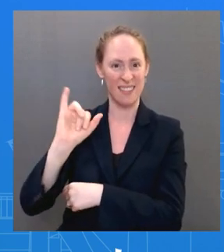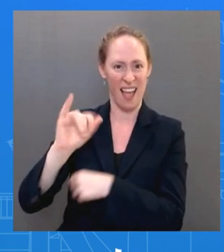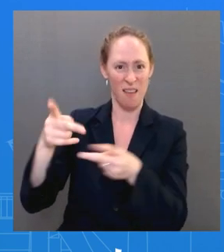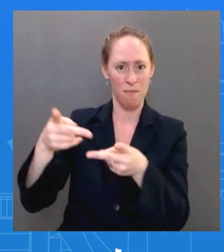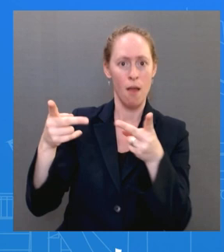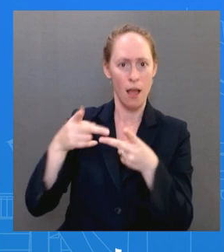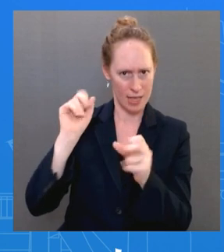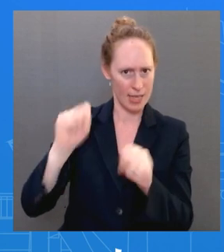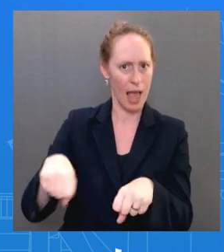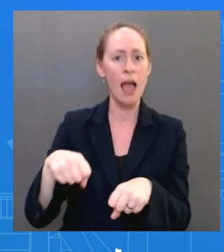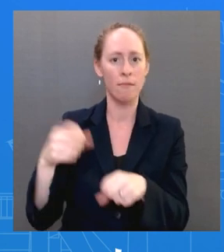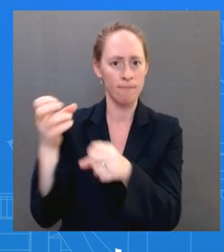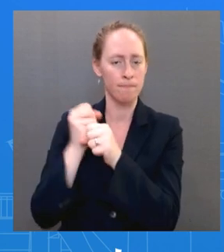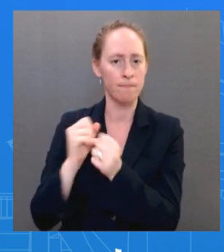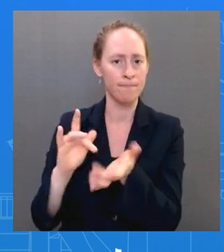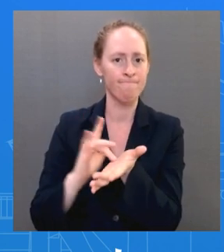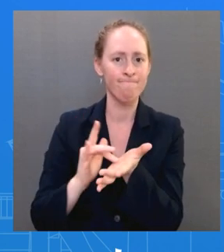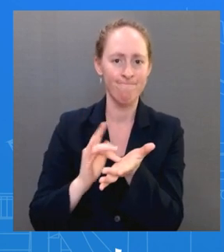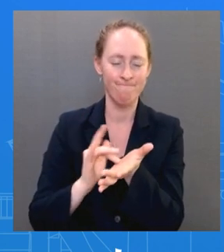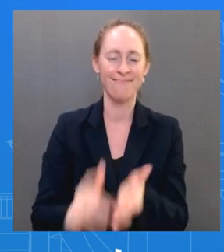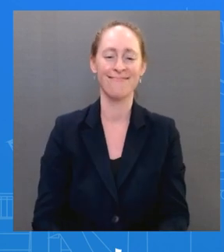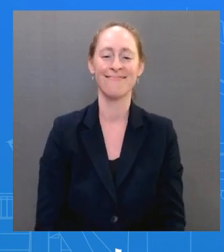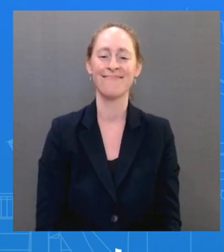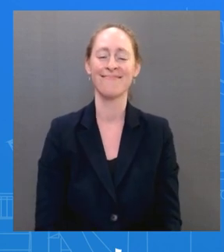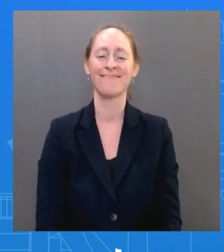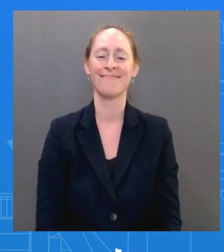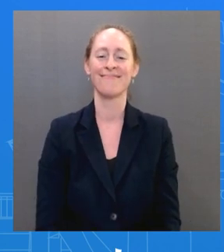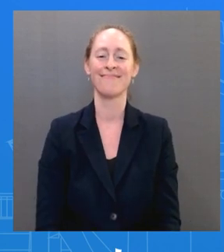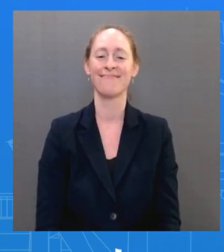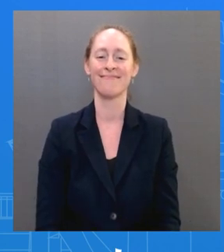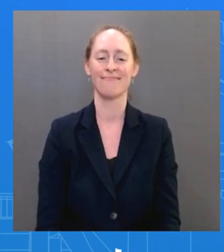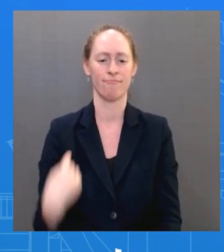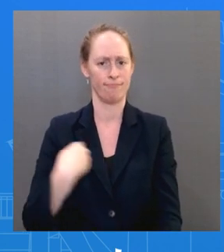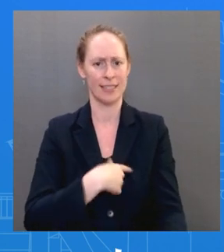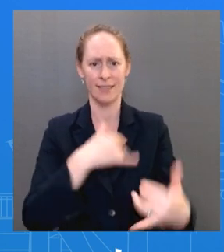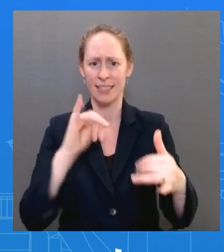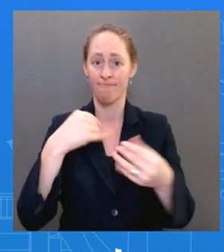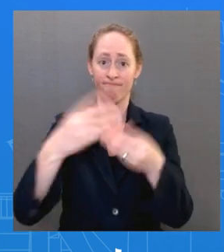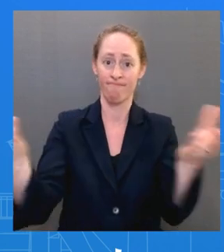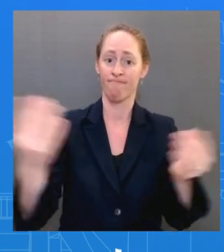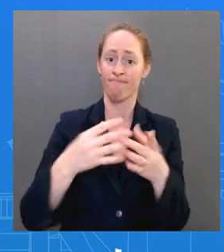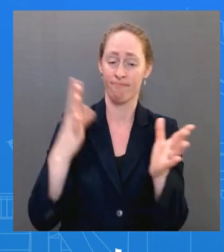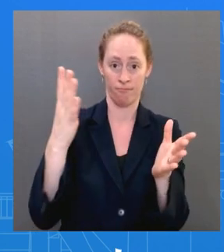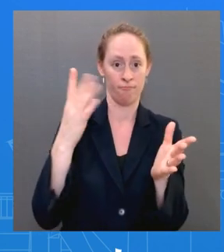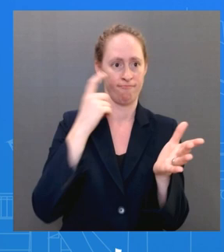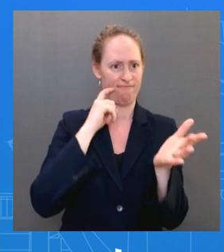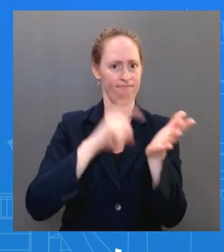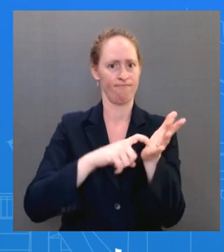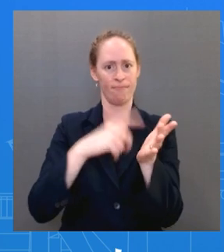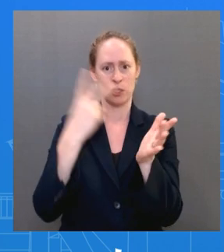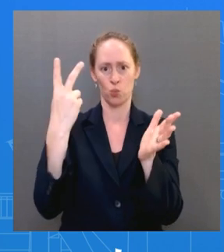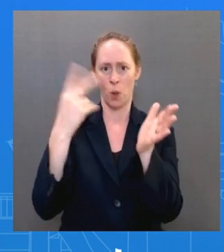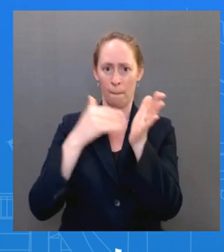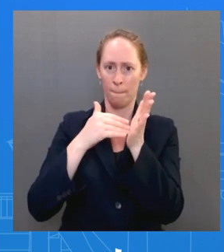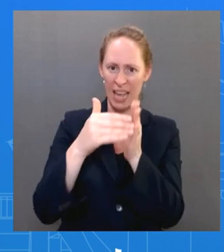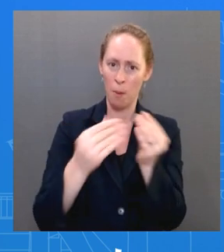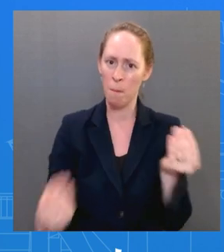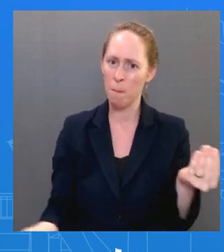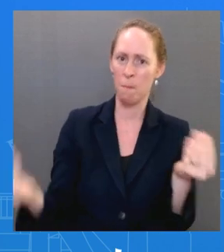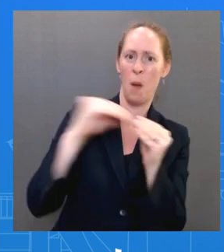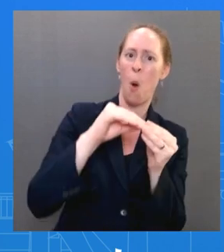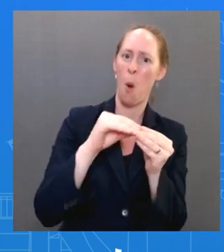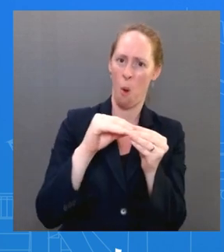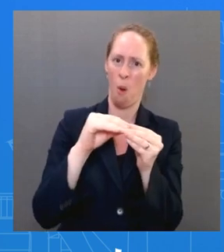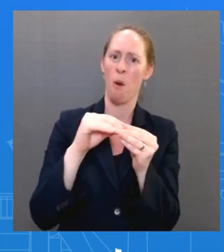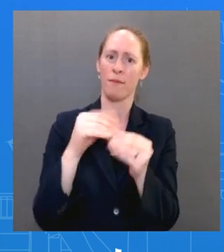arms. That's the highest we've seen in a month. More than 900,000 Americans have gotten their second booster shot in the